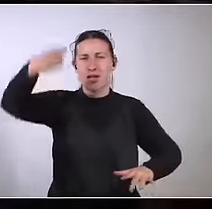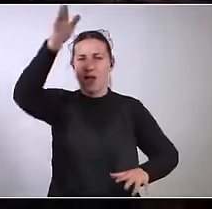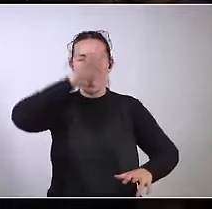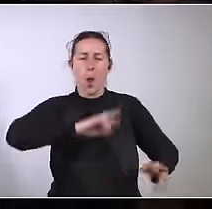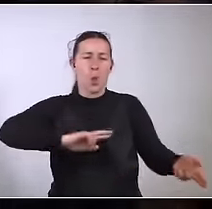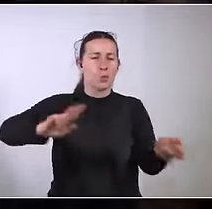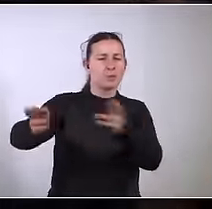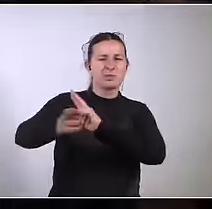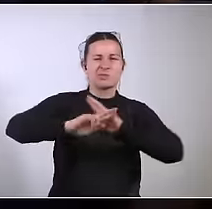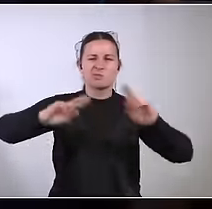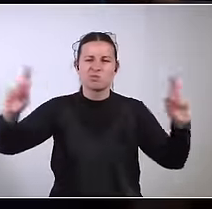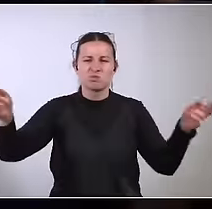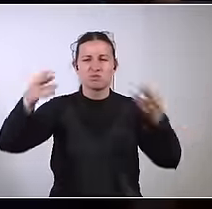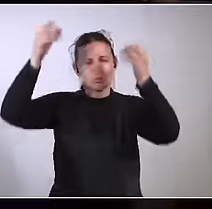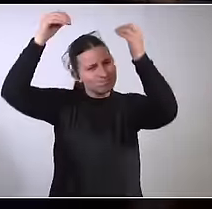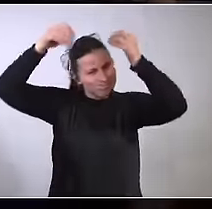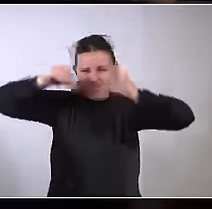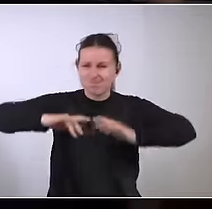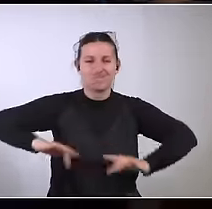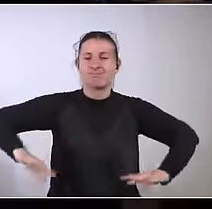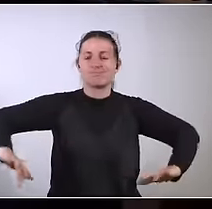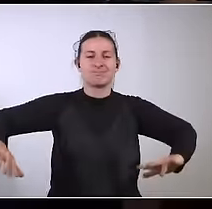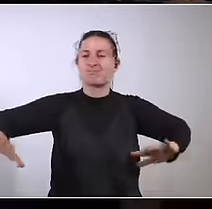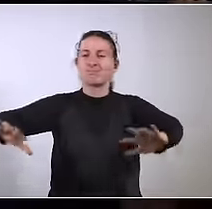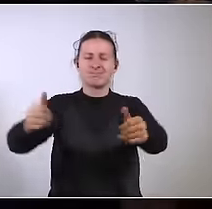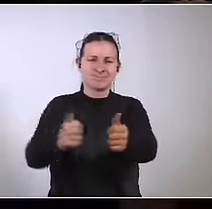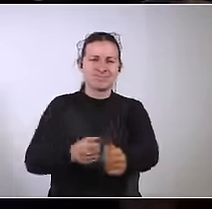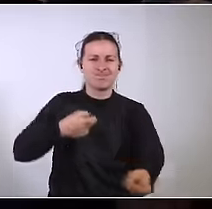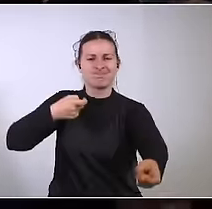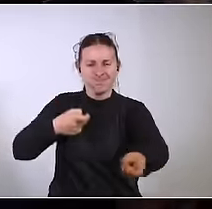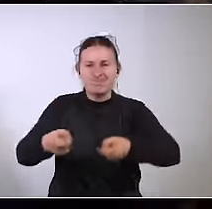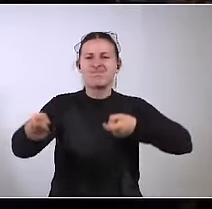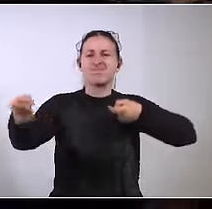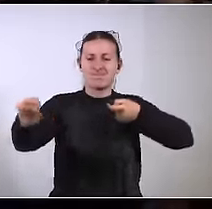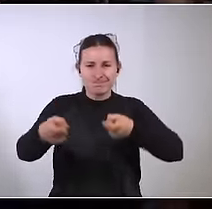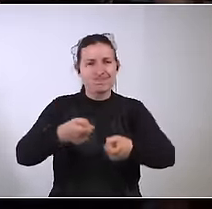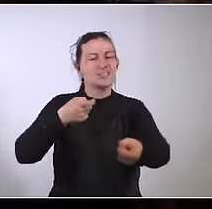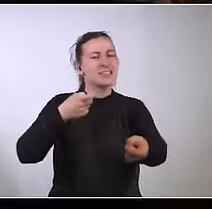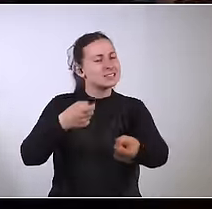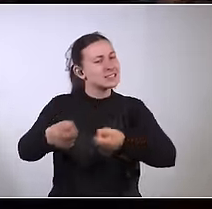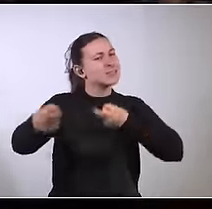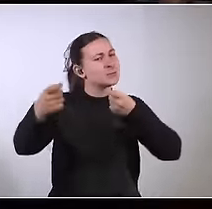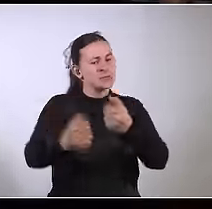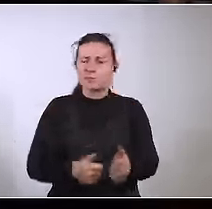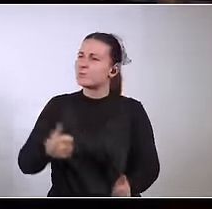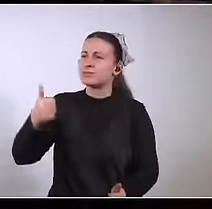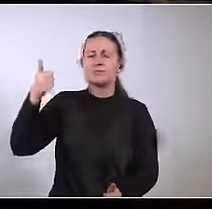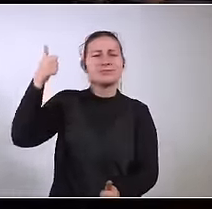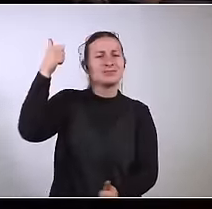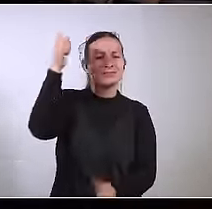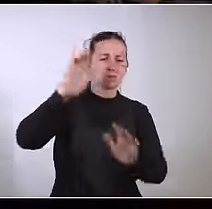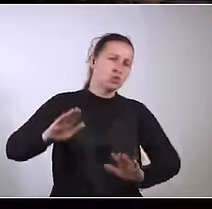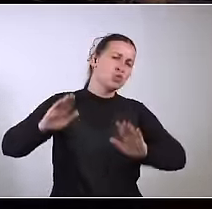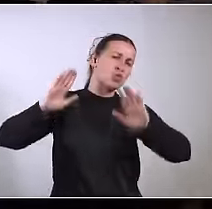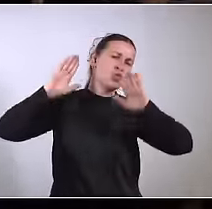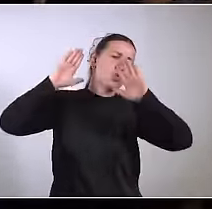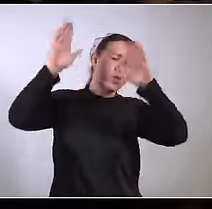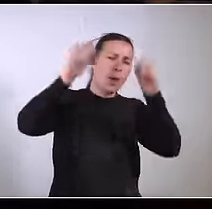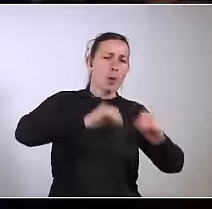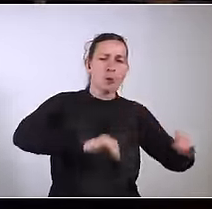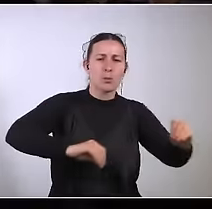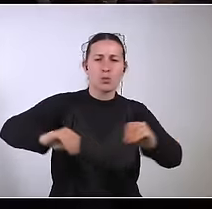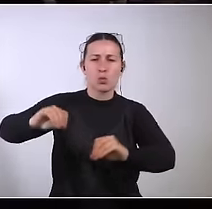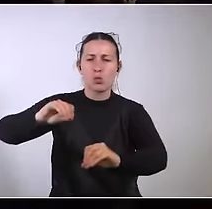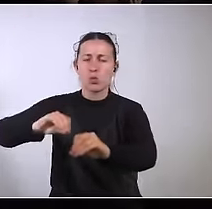sweep over this place with the sovereign, sweeping, unprecedented move of his Spirit. And